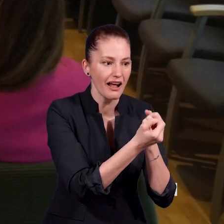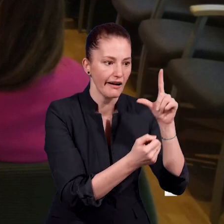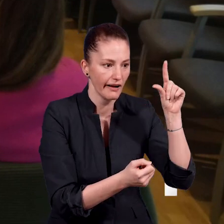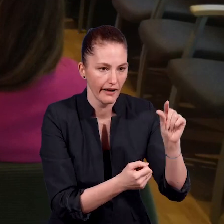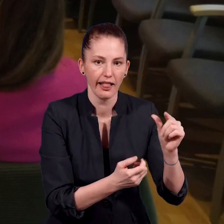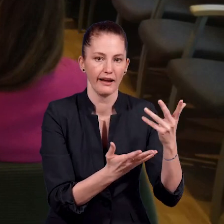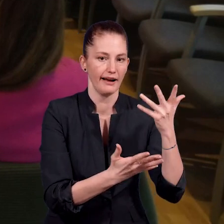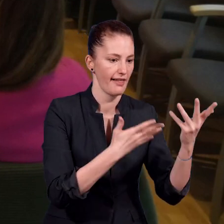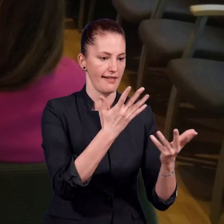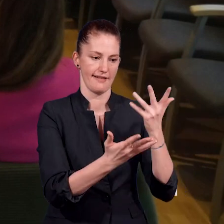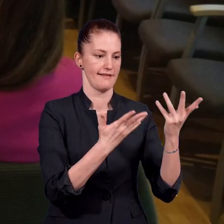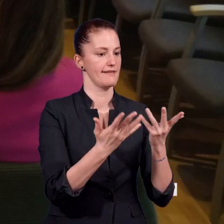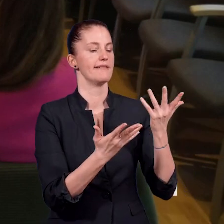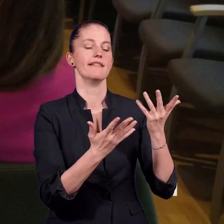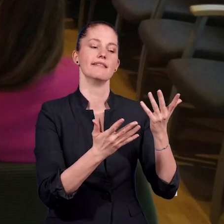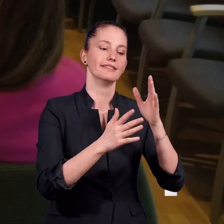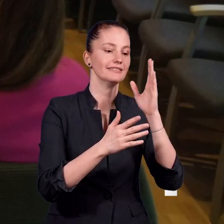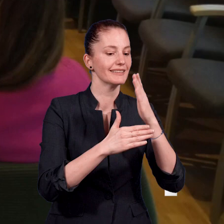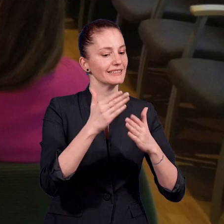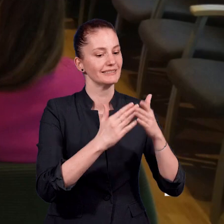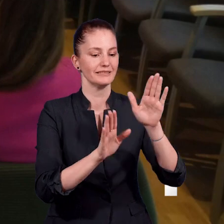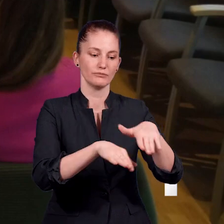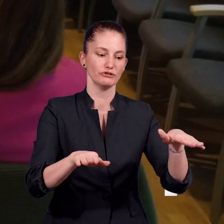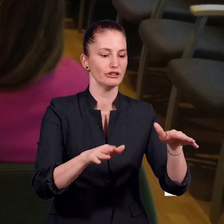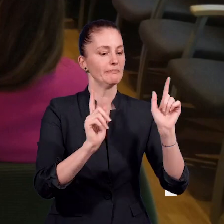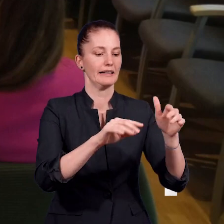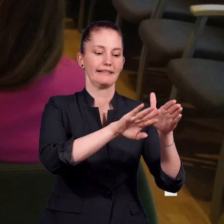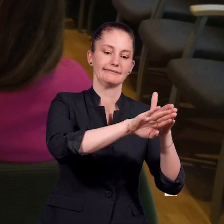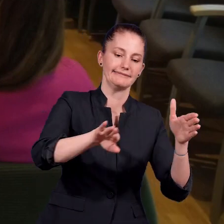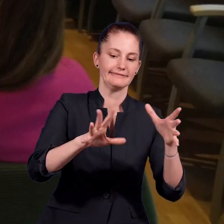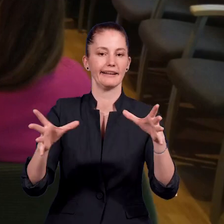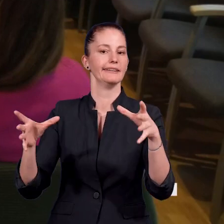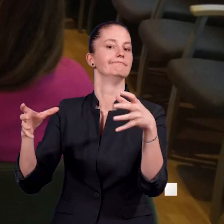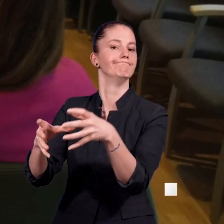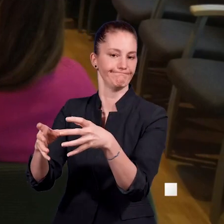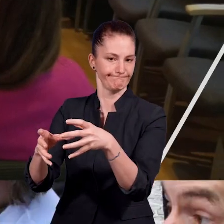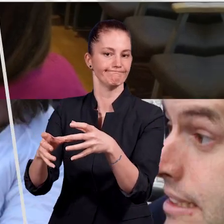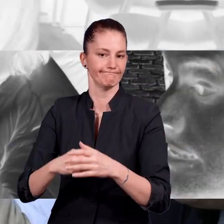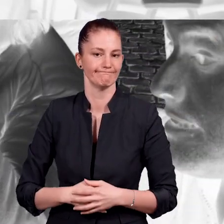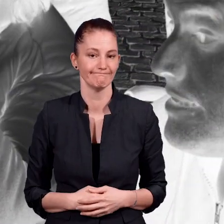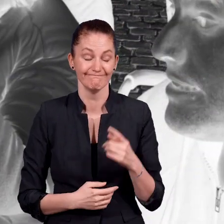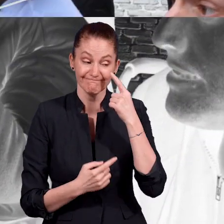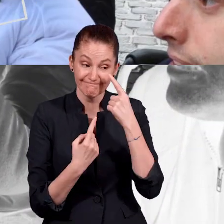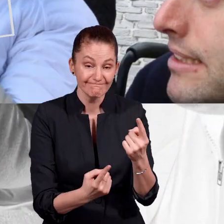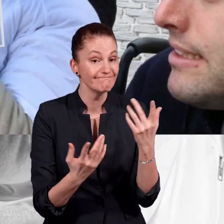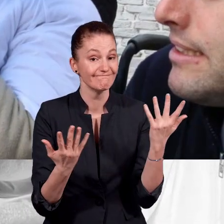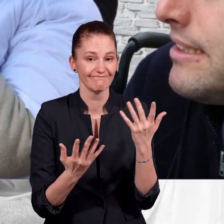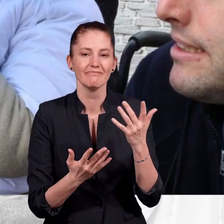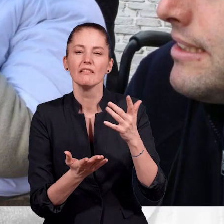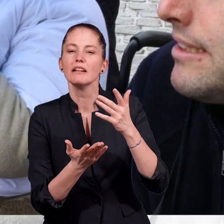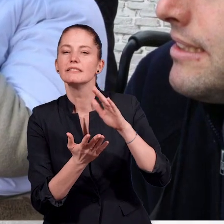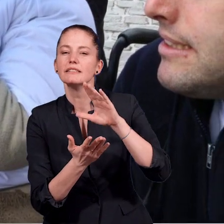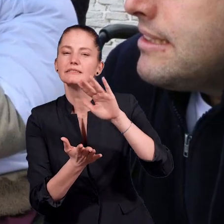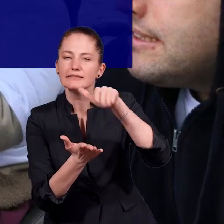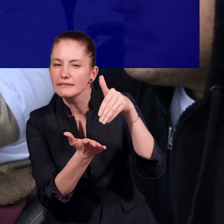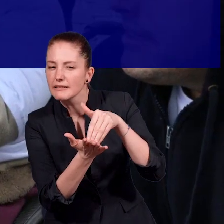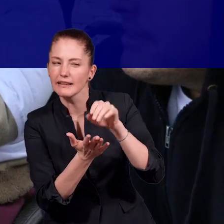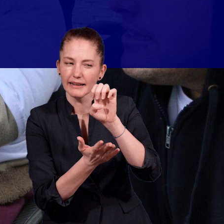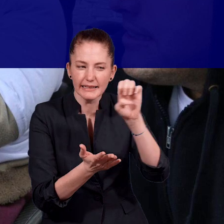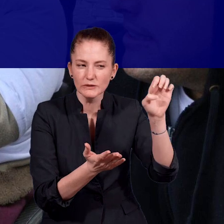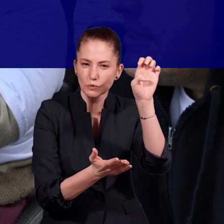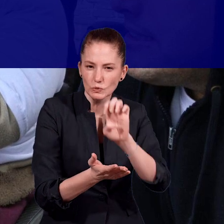mainstream schools reinforces segregation of children with disabilities. Fact, at